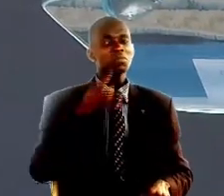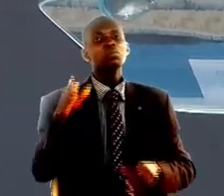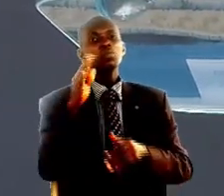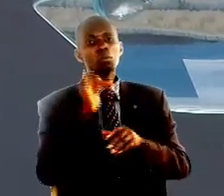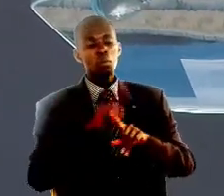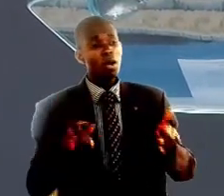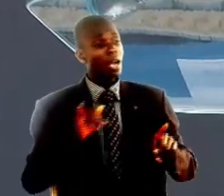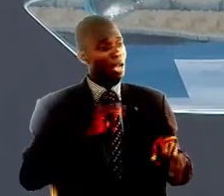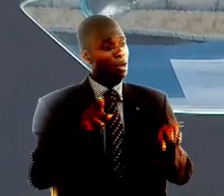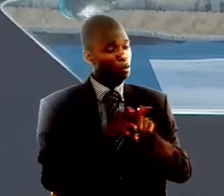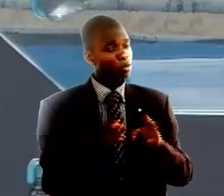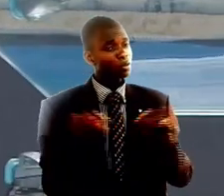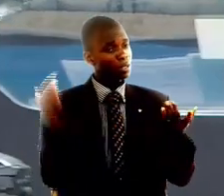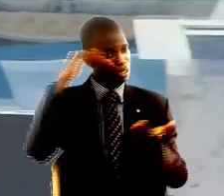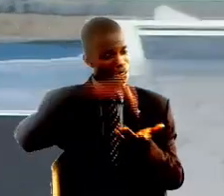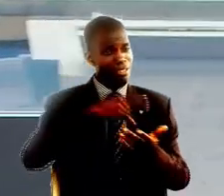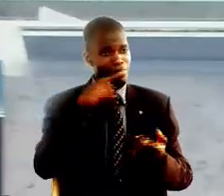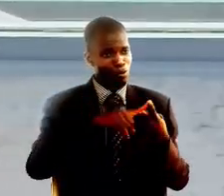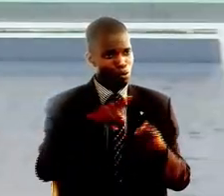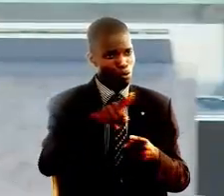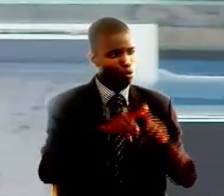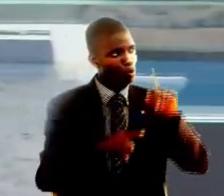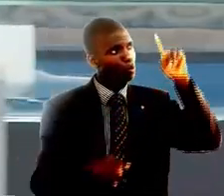to you about